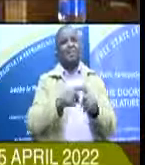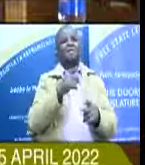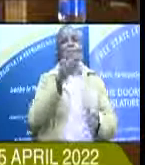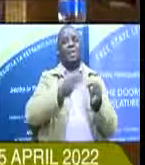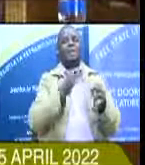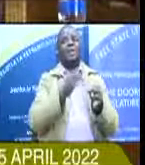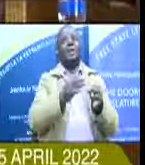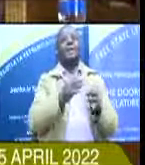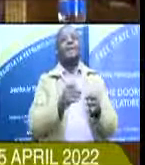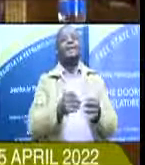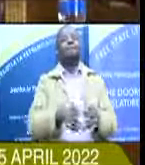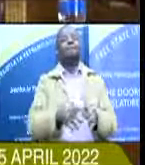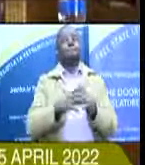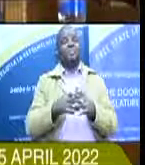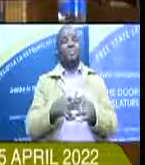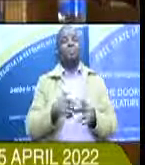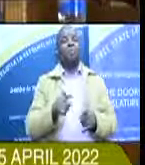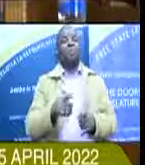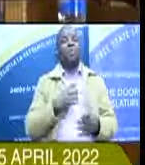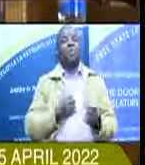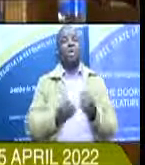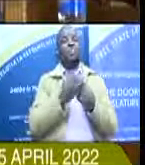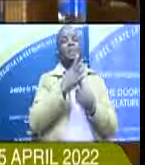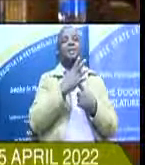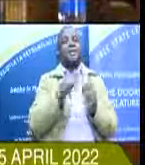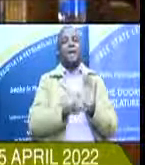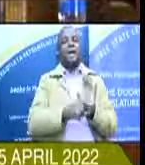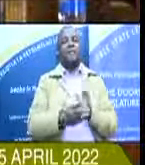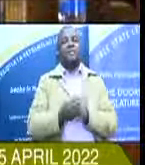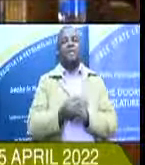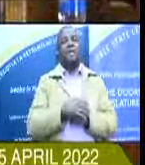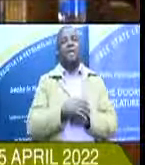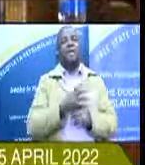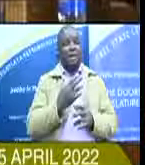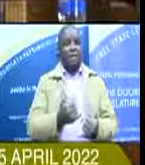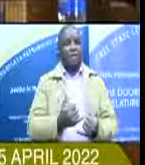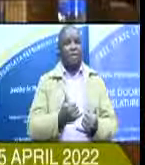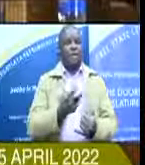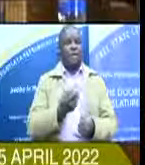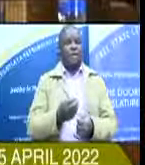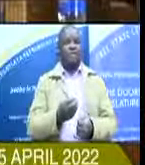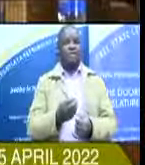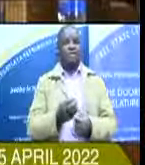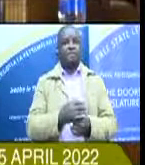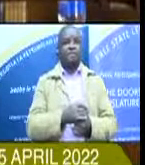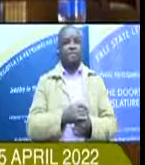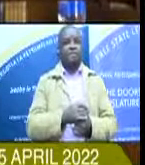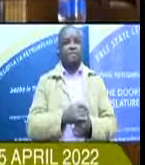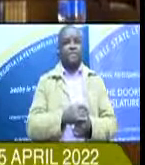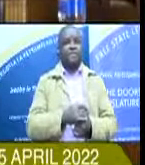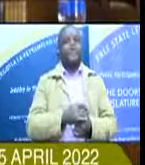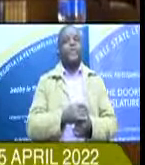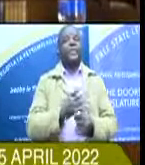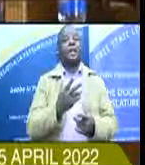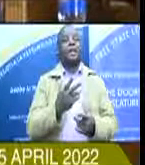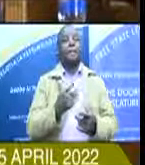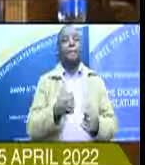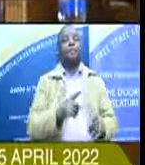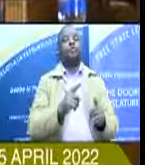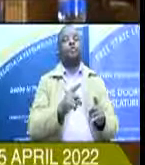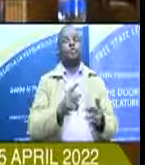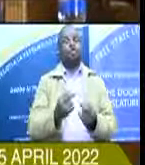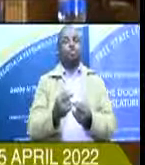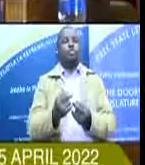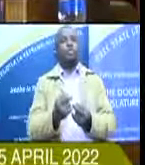human relations have somehow been impacted. Whilst this is the case, we have also seen new opportunities emerge